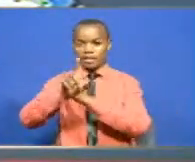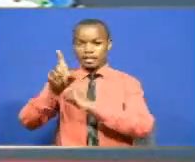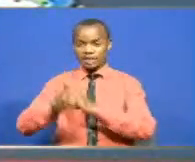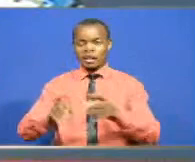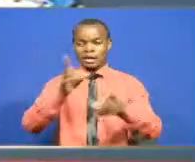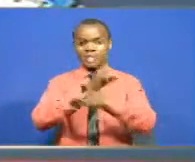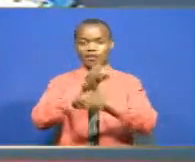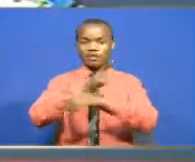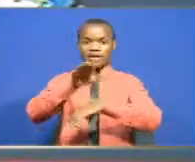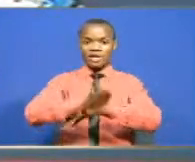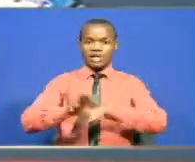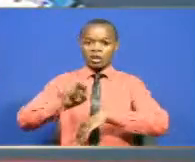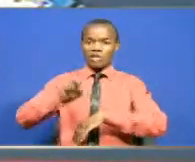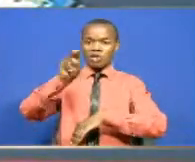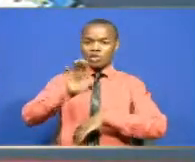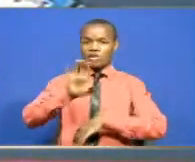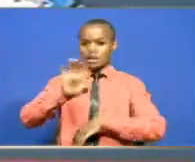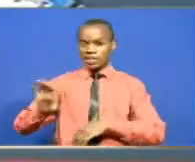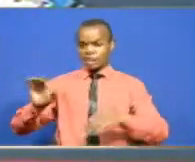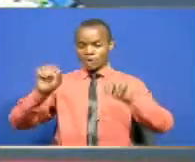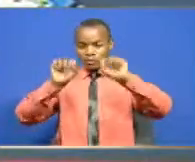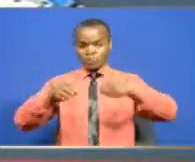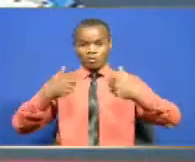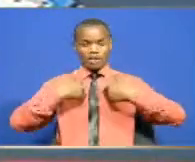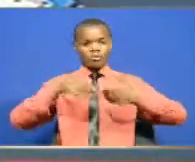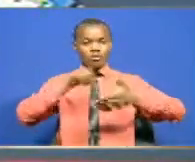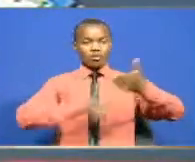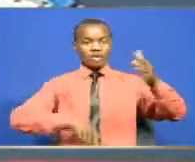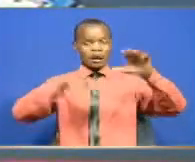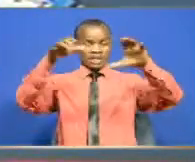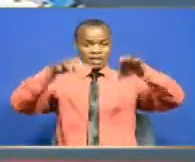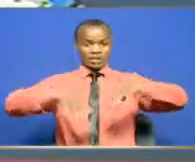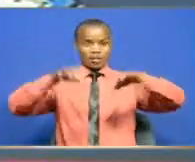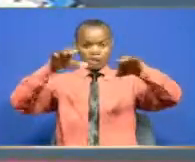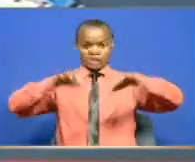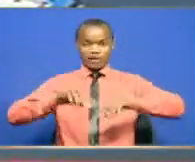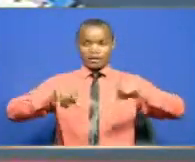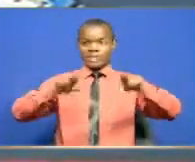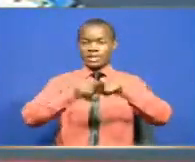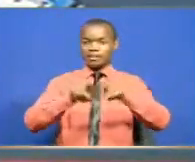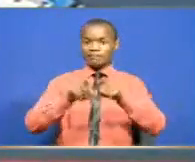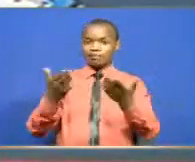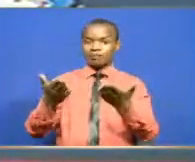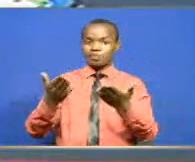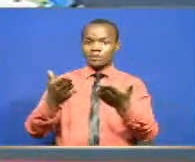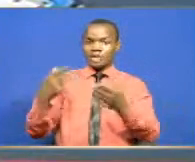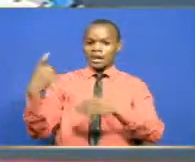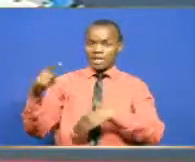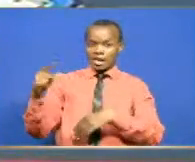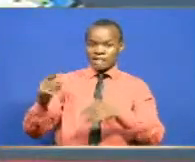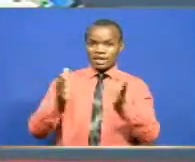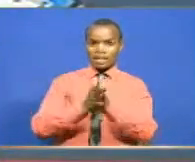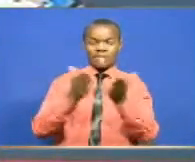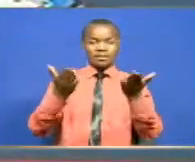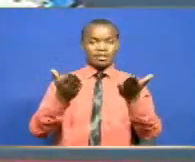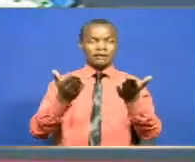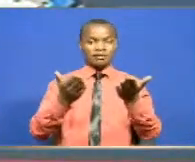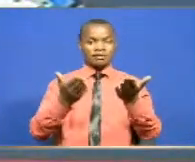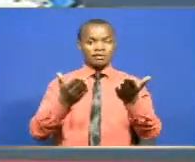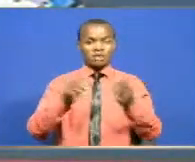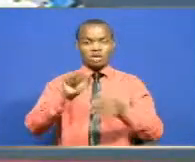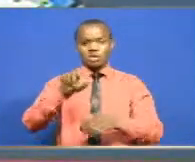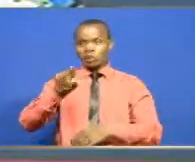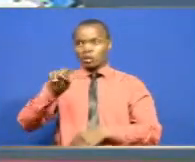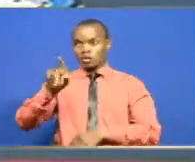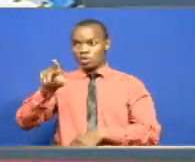The northeastern will experience showers over several places, and this will be limited to Marsabit, Garissa, and Sololo. Also,